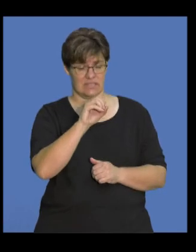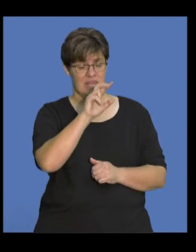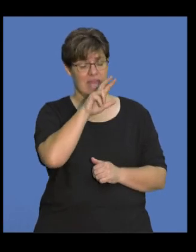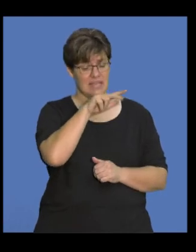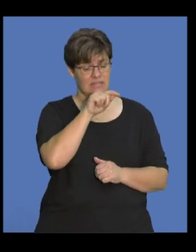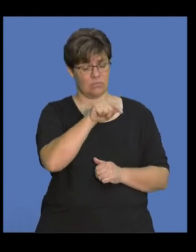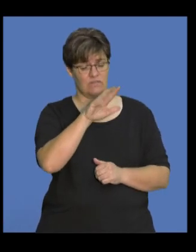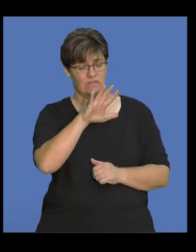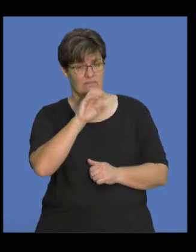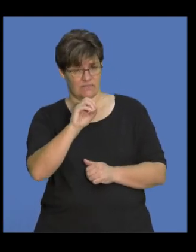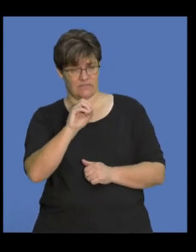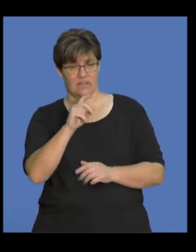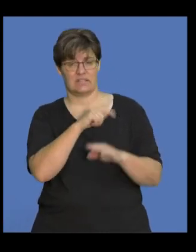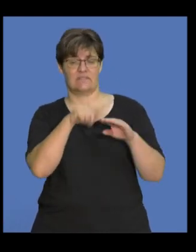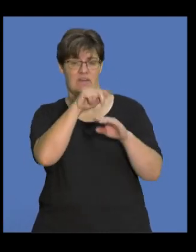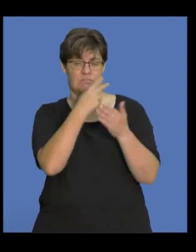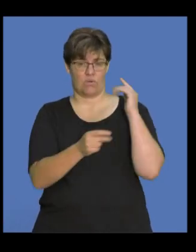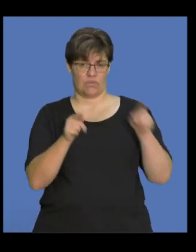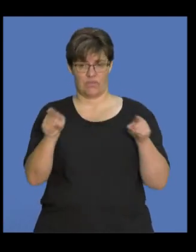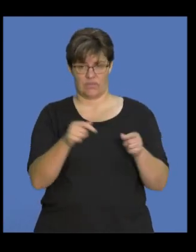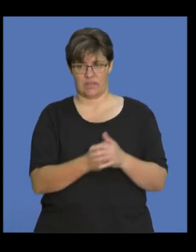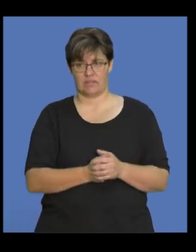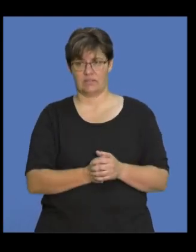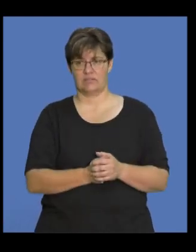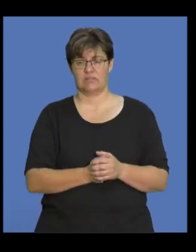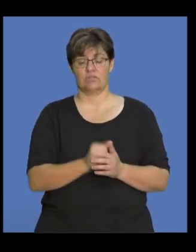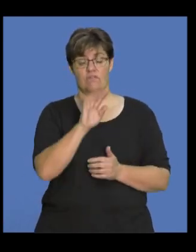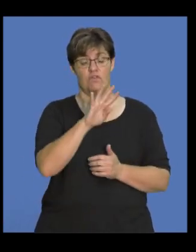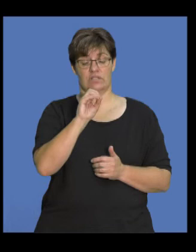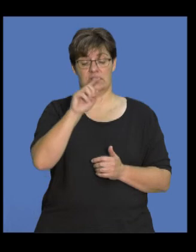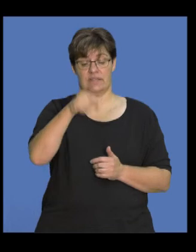50 cents. So I will say 40,000.